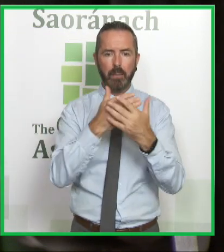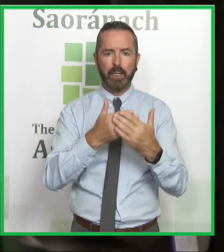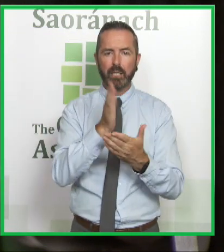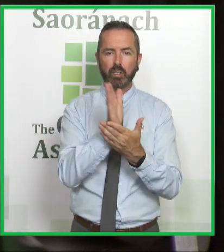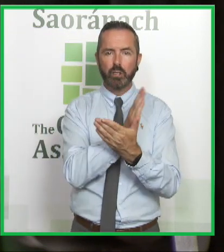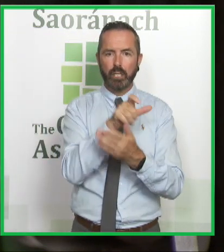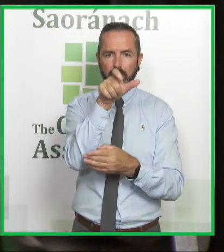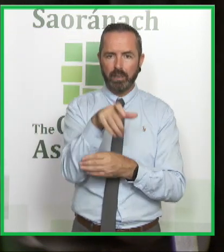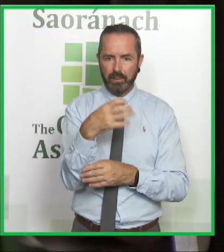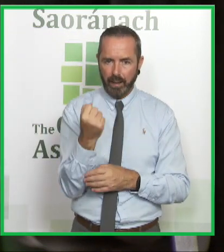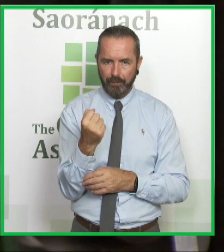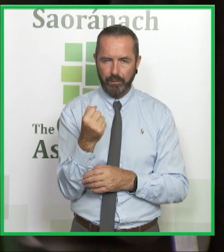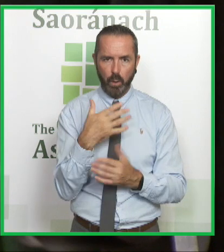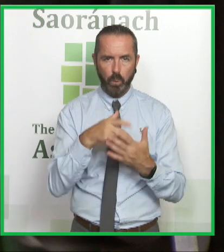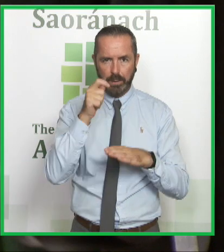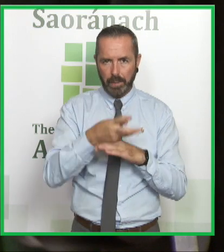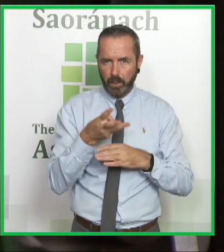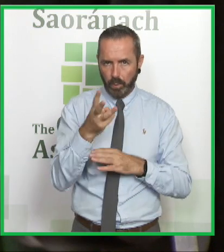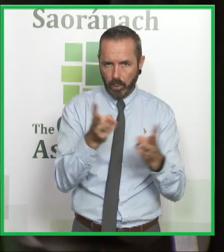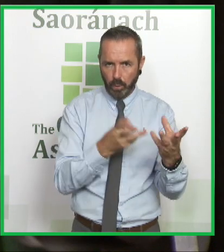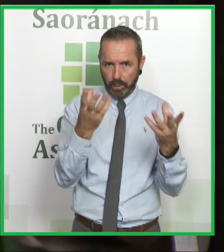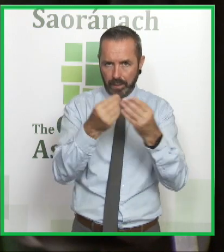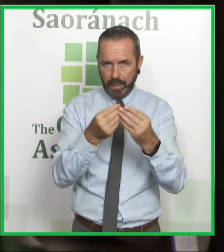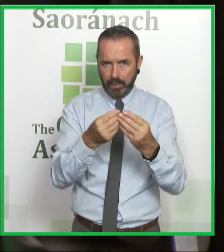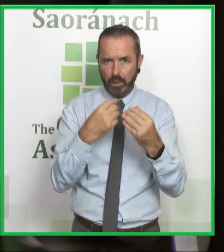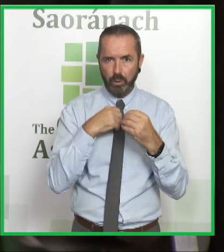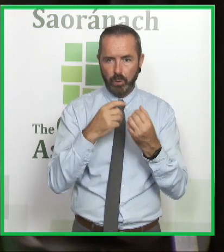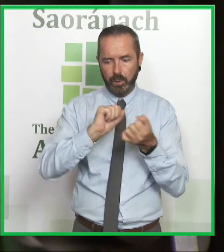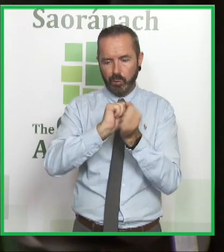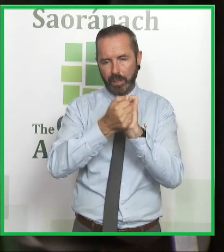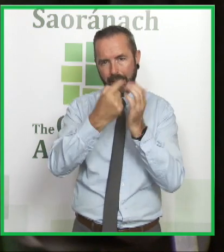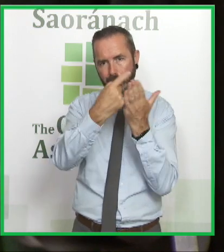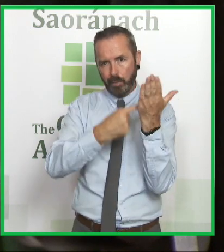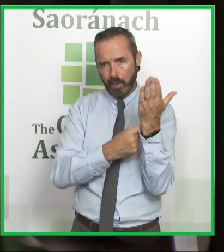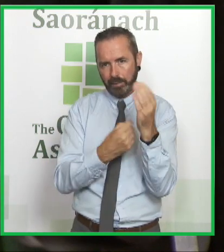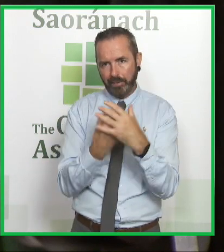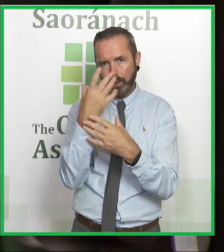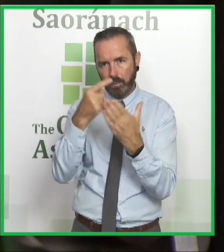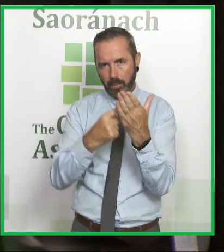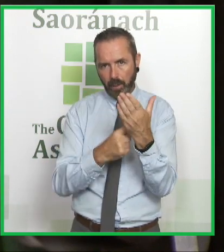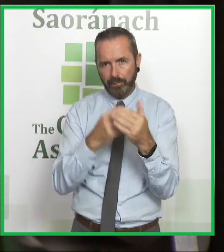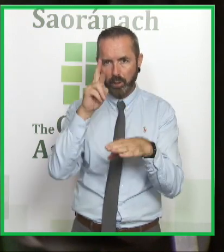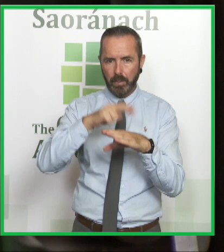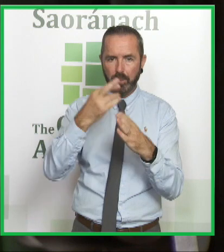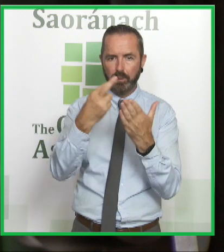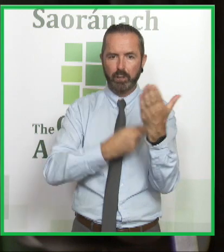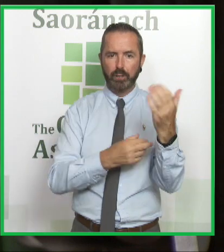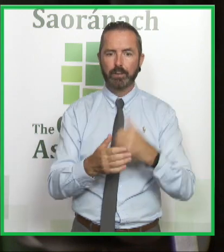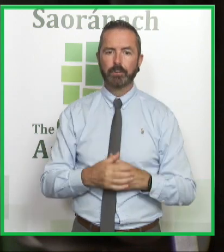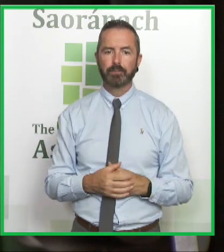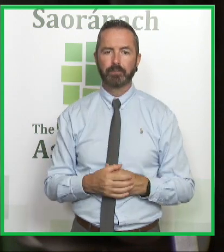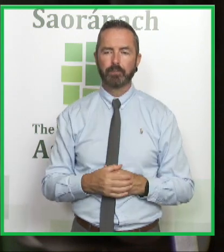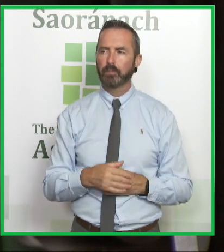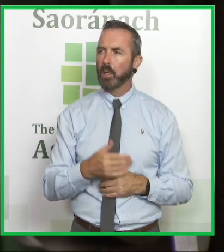that we have and how best we can work together to inform policy and interventions to lead to better outcomes. I think in an